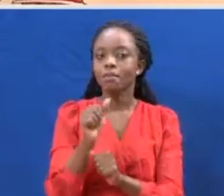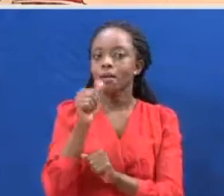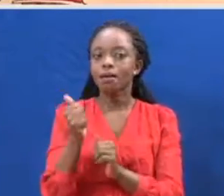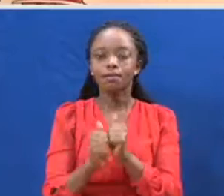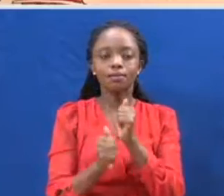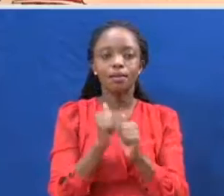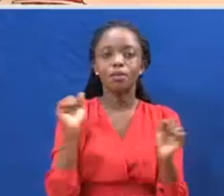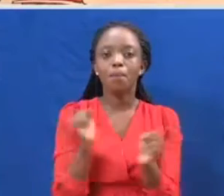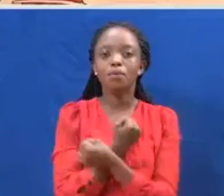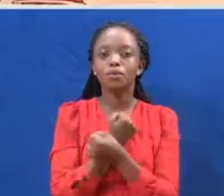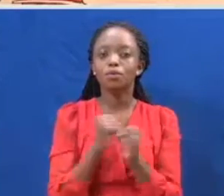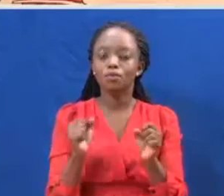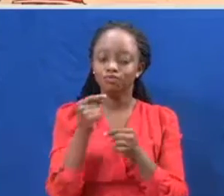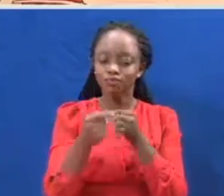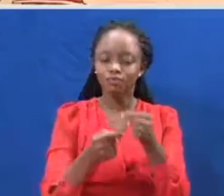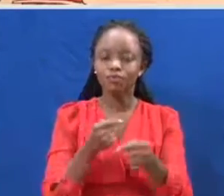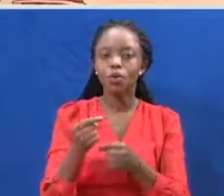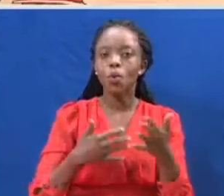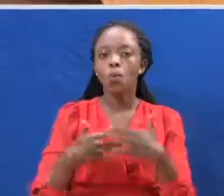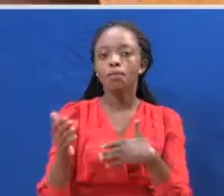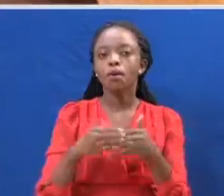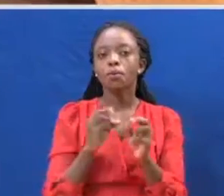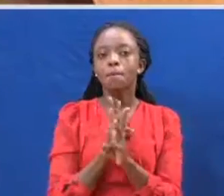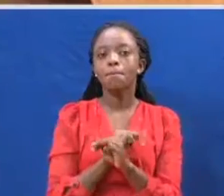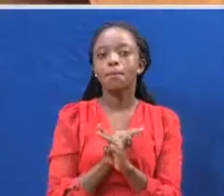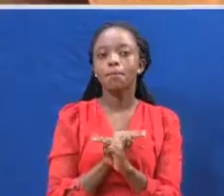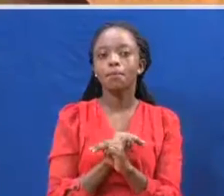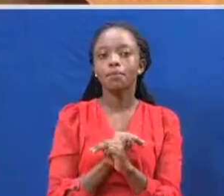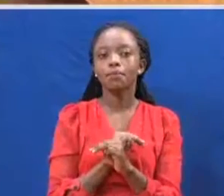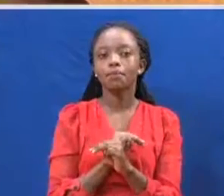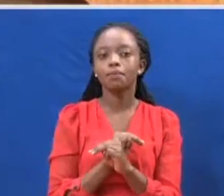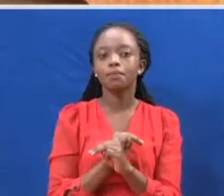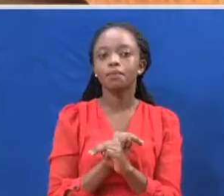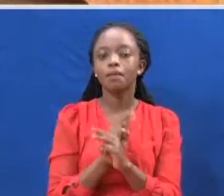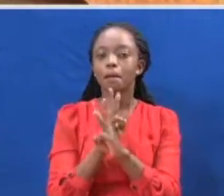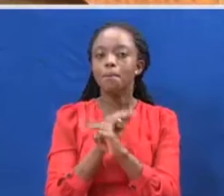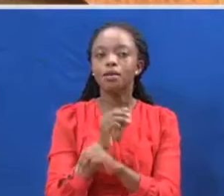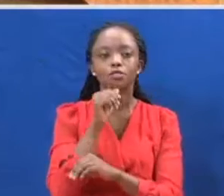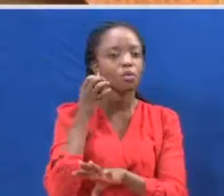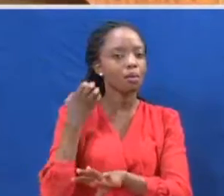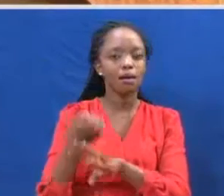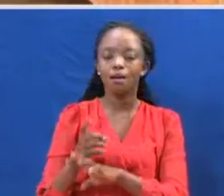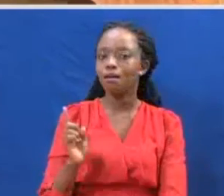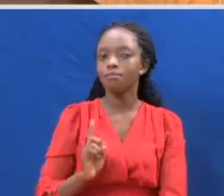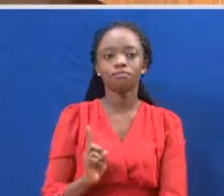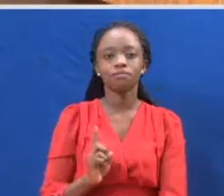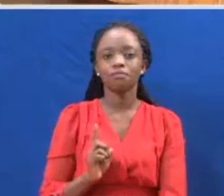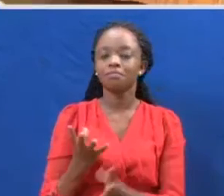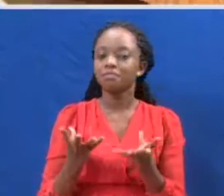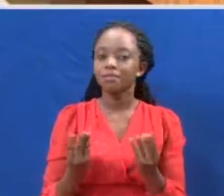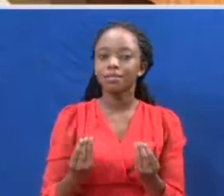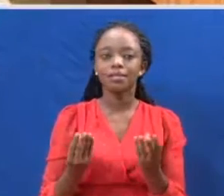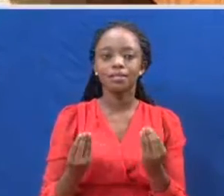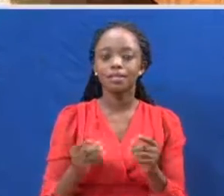cannot proceed without mathematics. Maths is not difficult at all. It is easier than